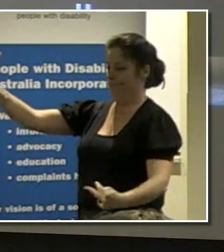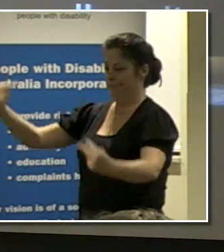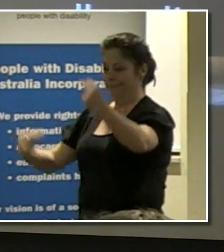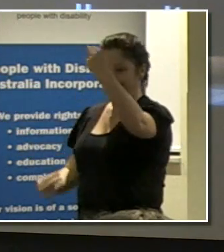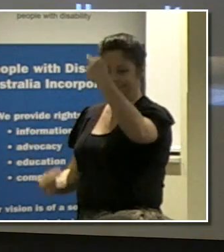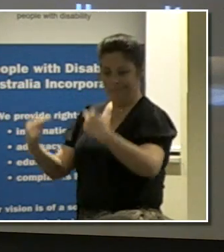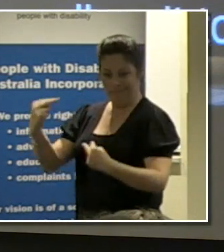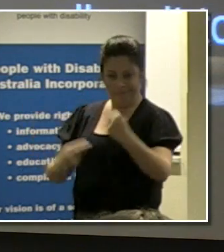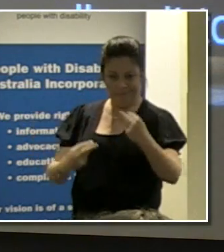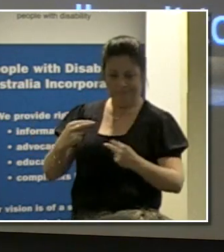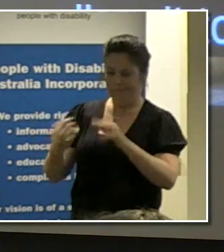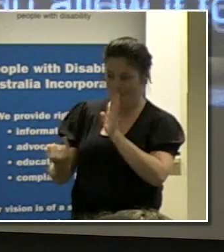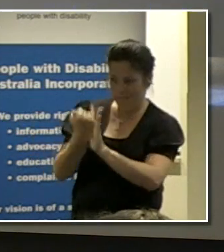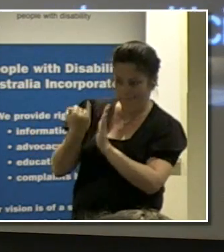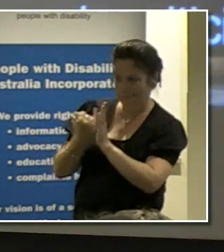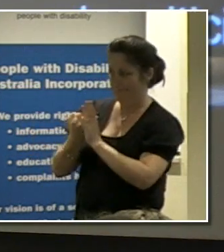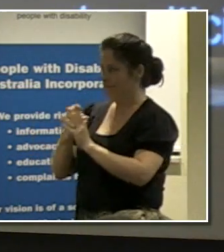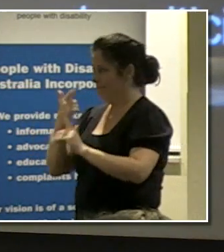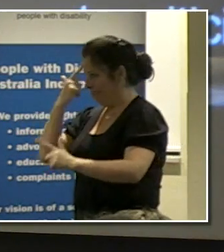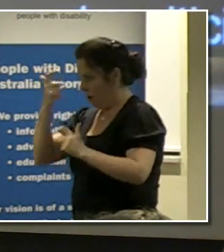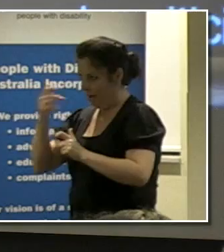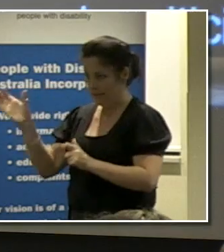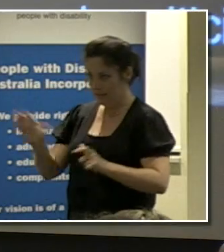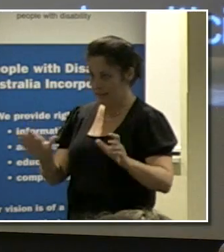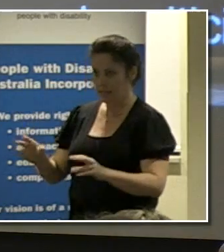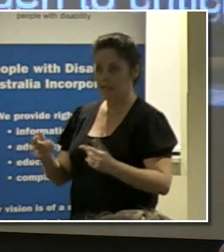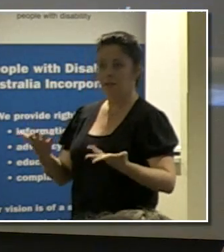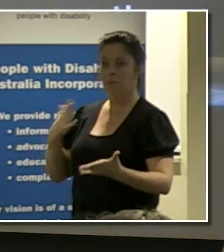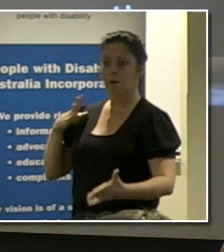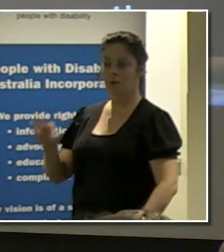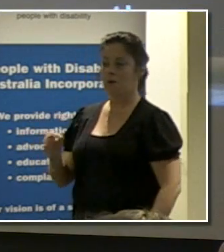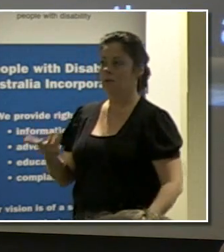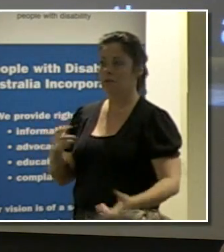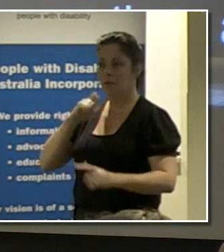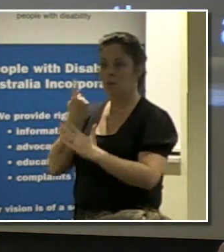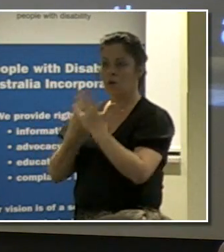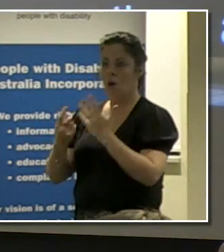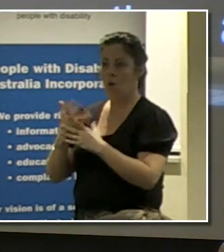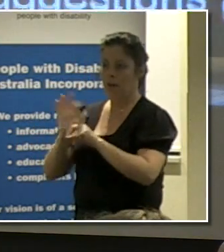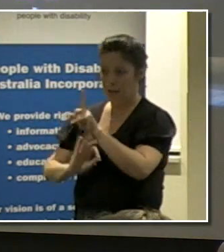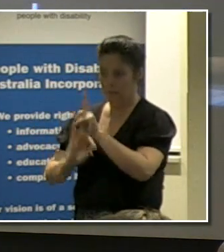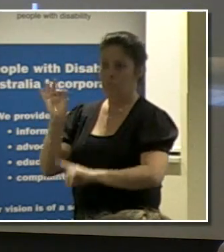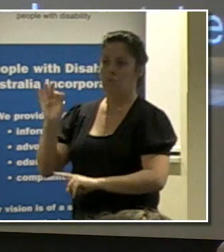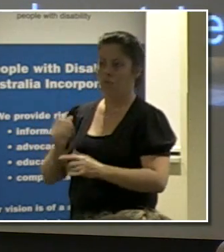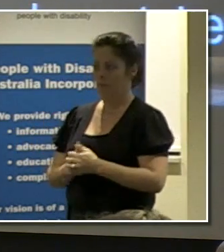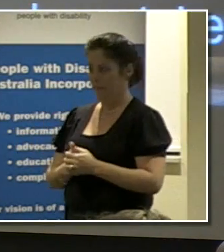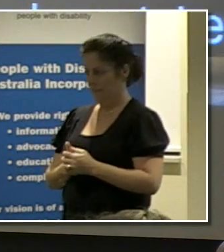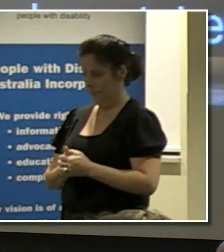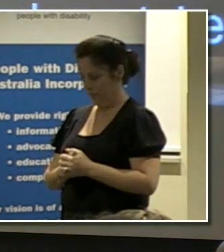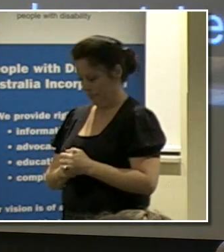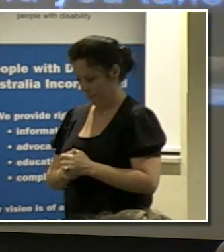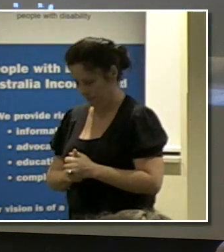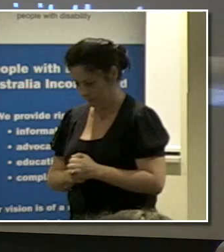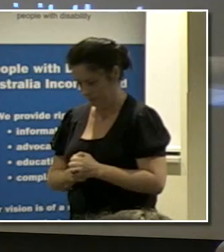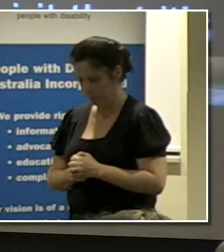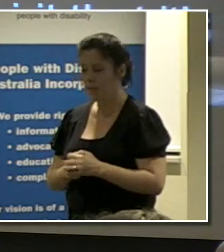criticism and suggestions and recommendations, and you take that within the spirit that it's given, that it's